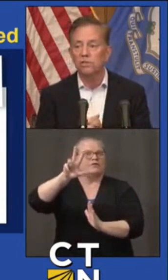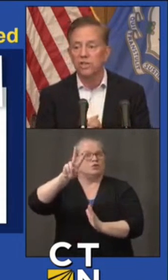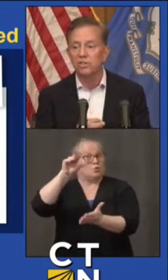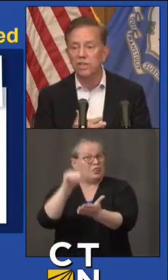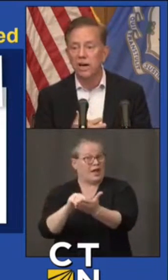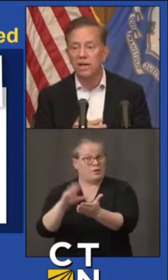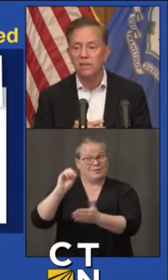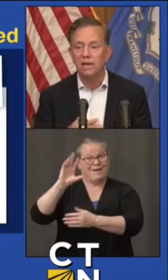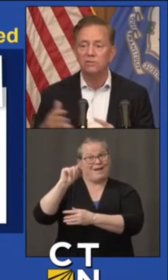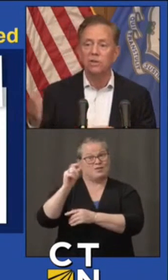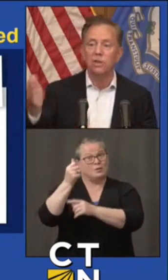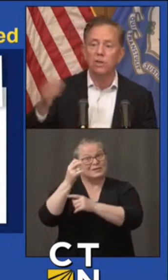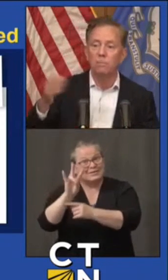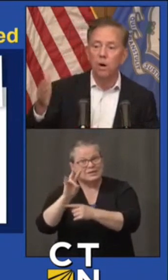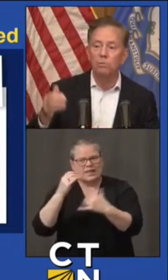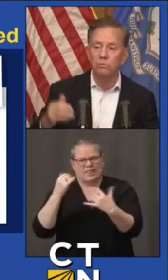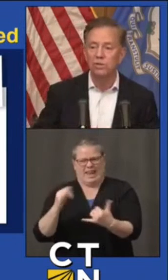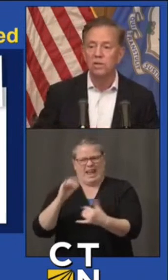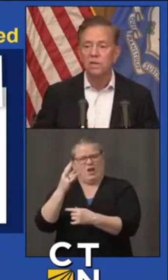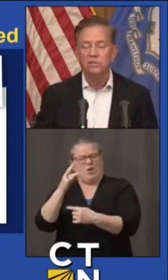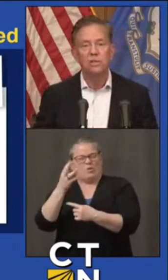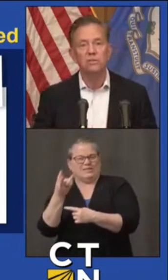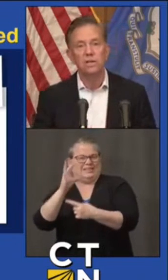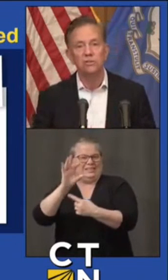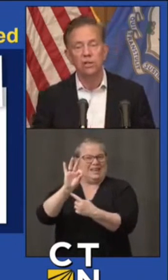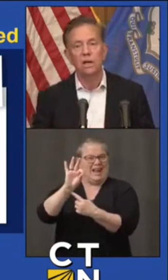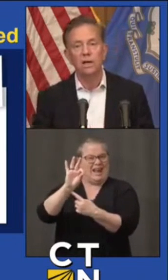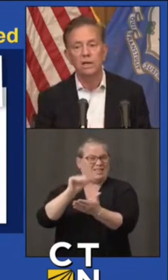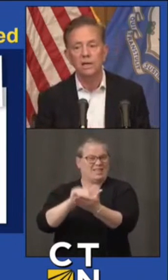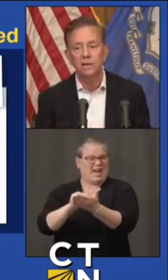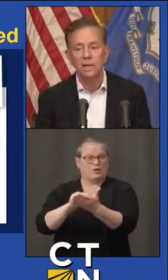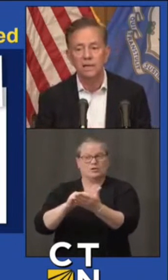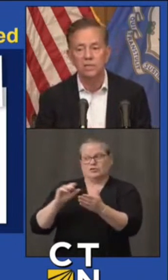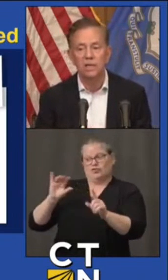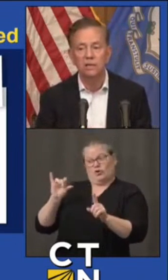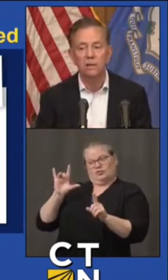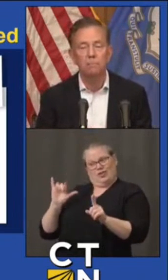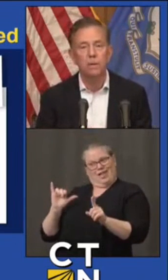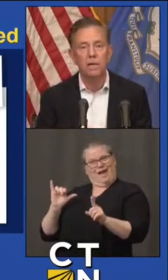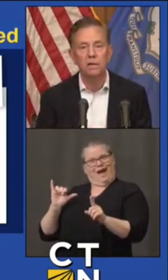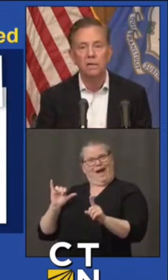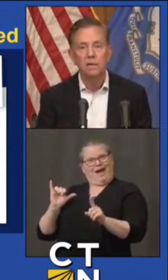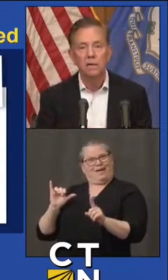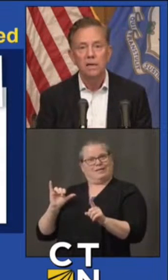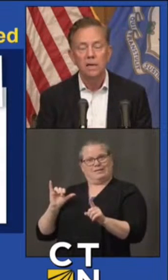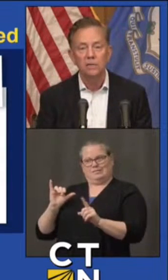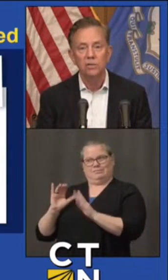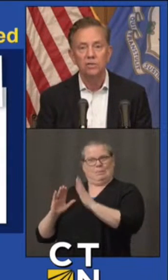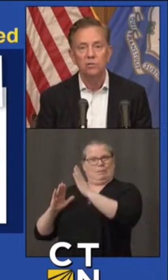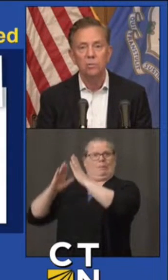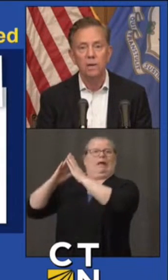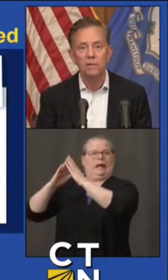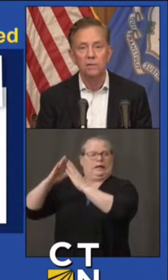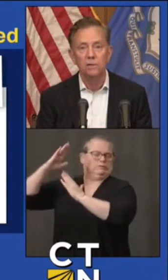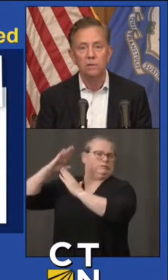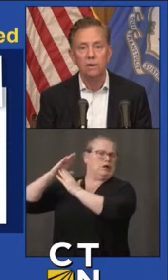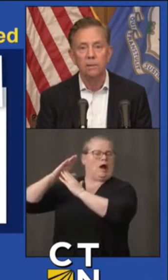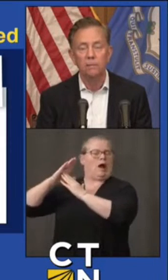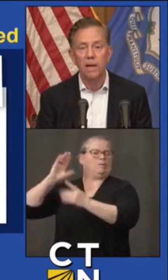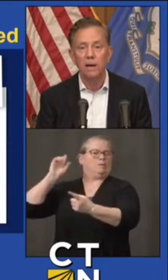at 69,000, the most since that July 19th peak. And it's just a